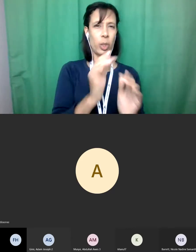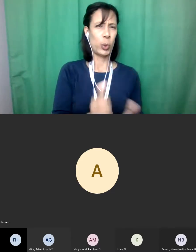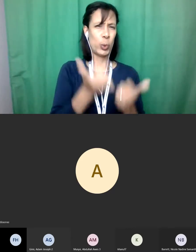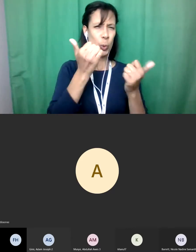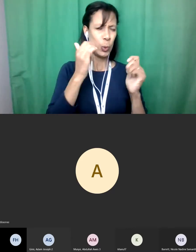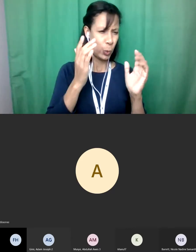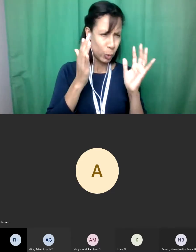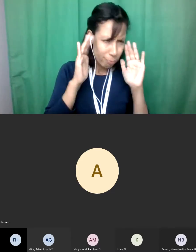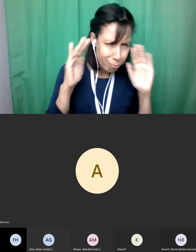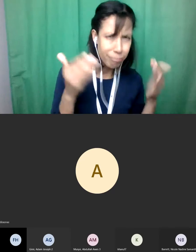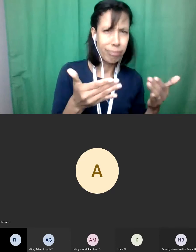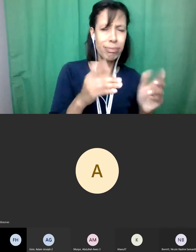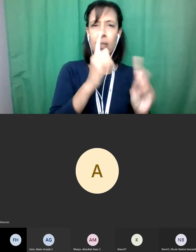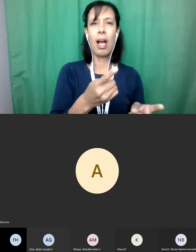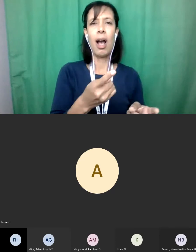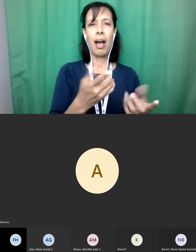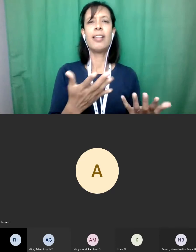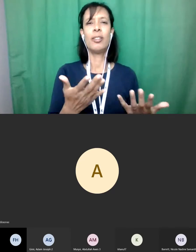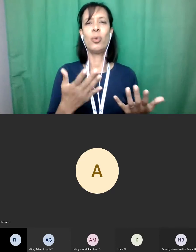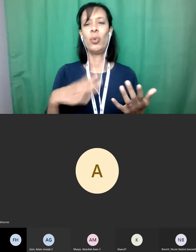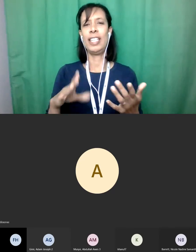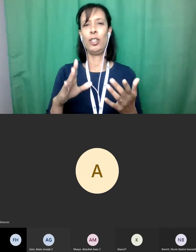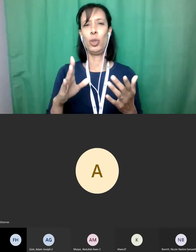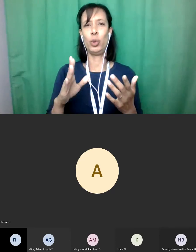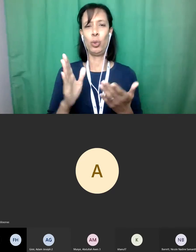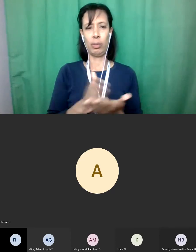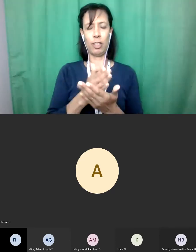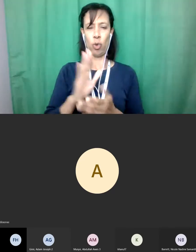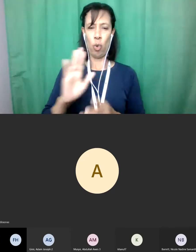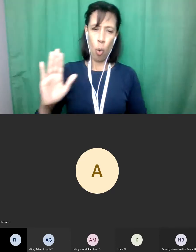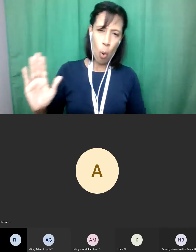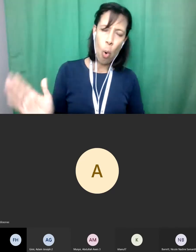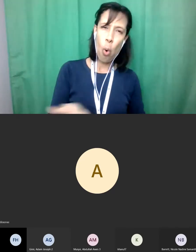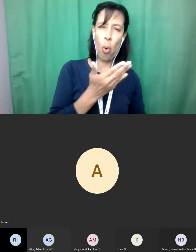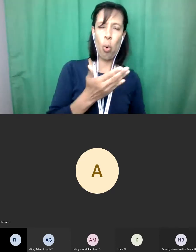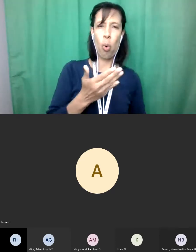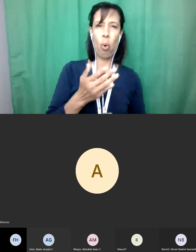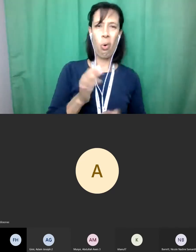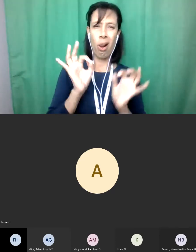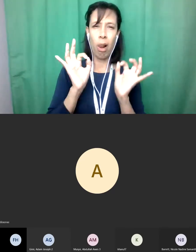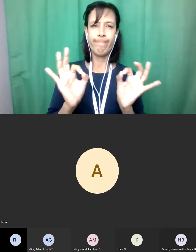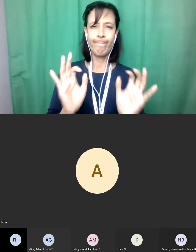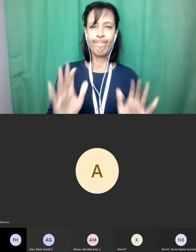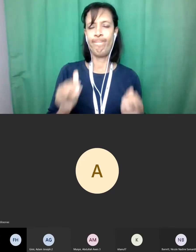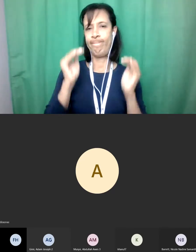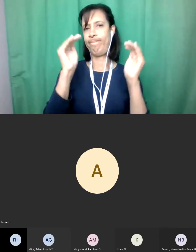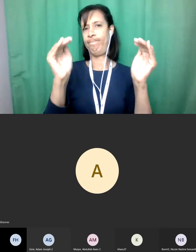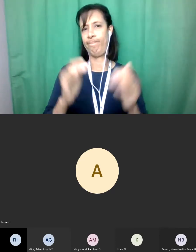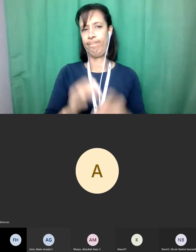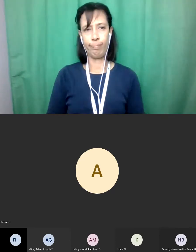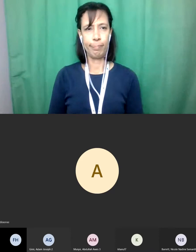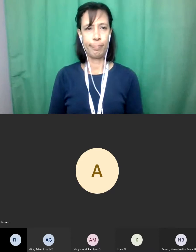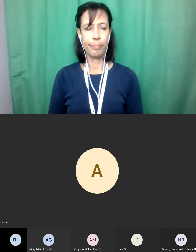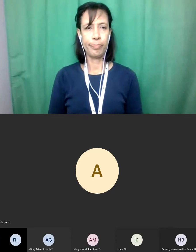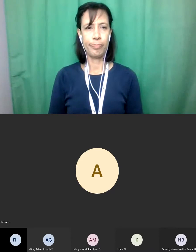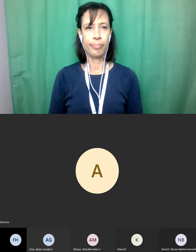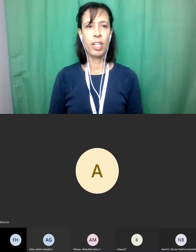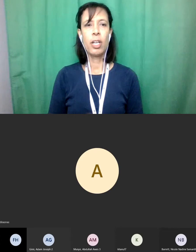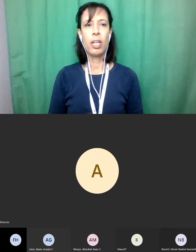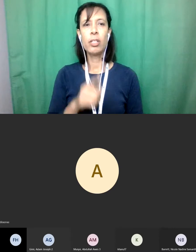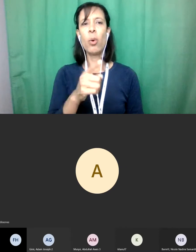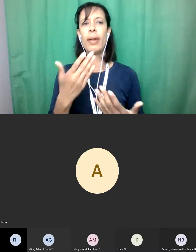Okay, I want to go back to looking for literature now. So I'm going to just share my screen with you. I'm going to go back